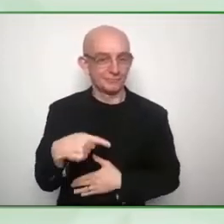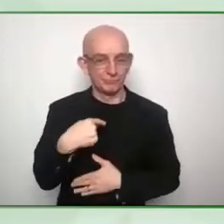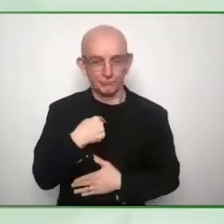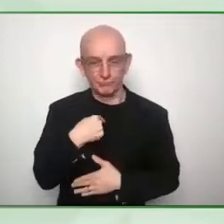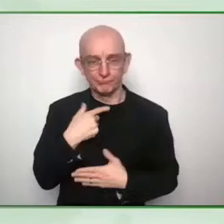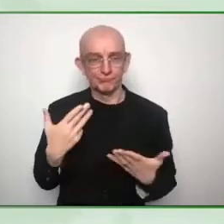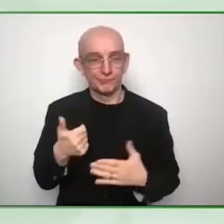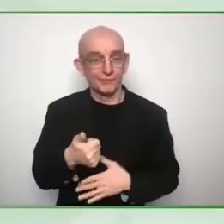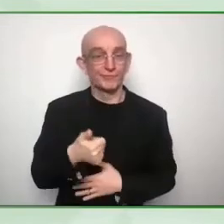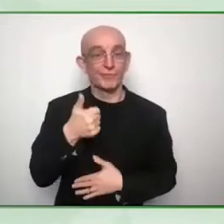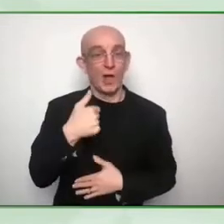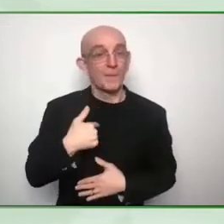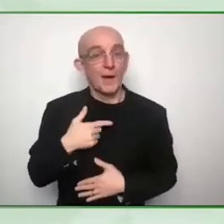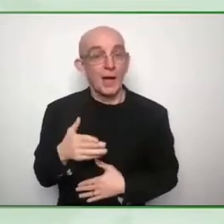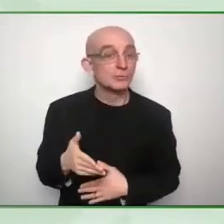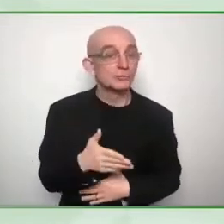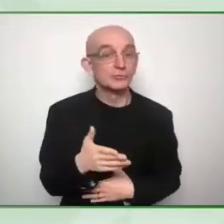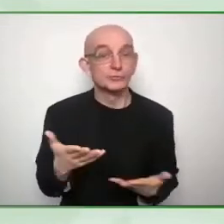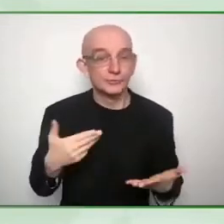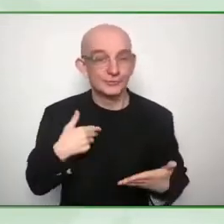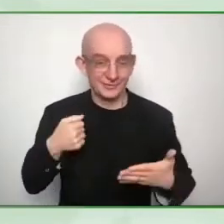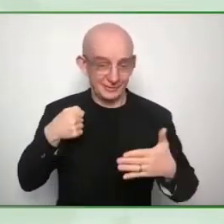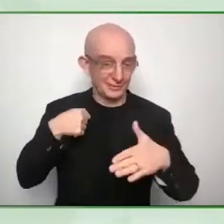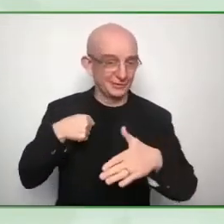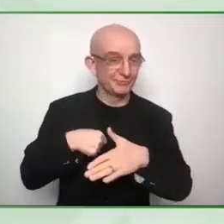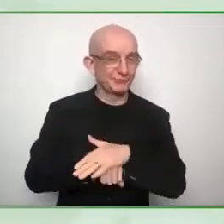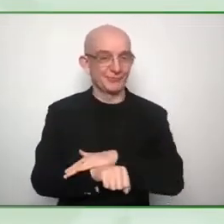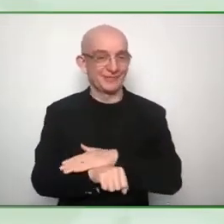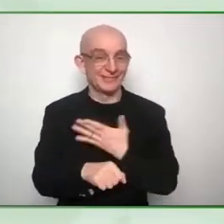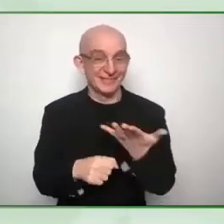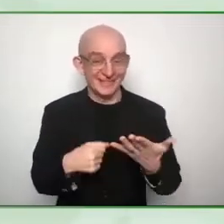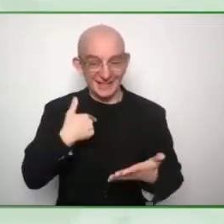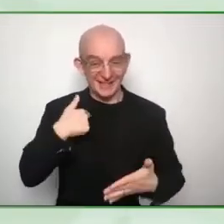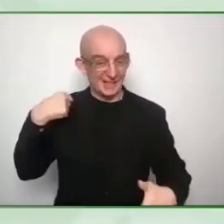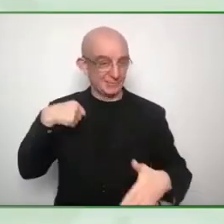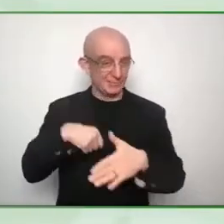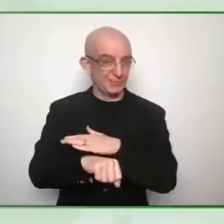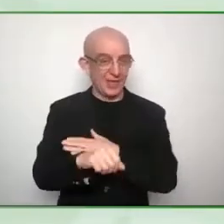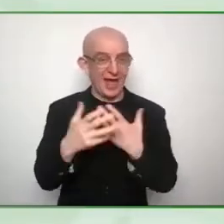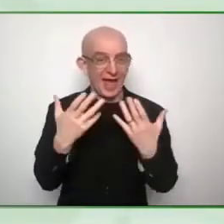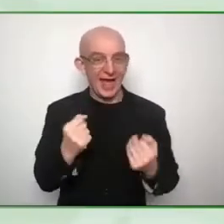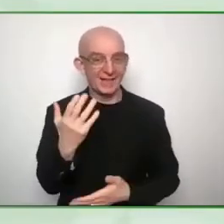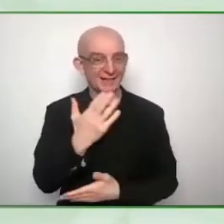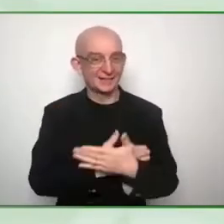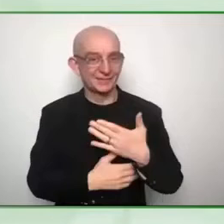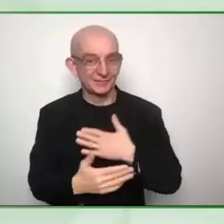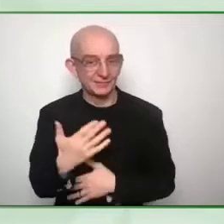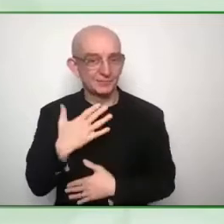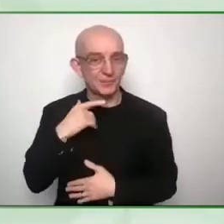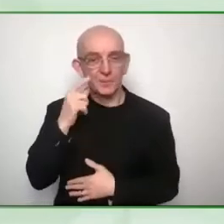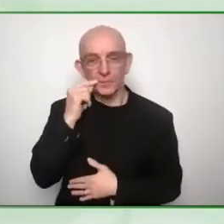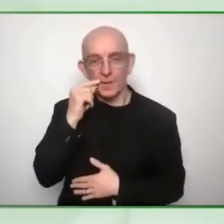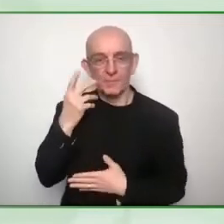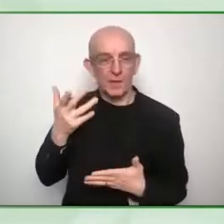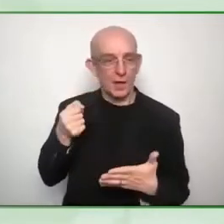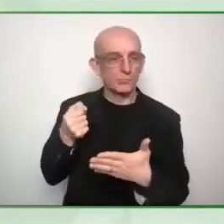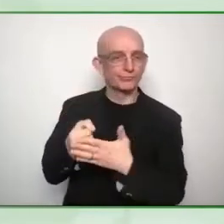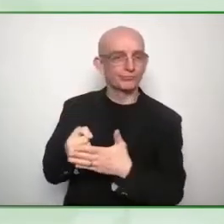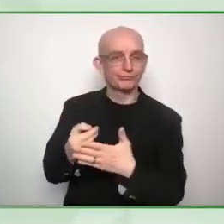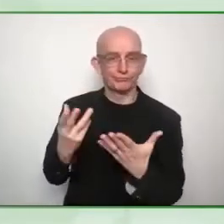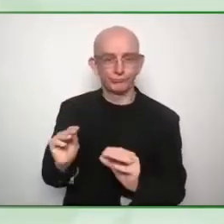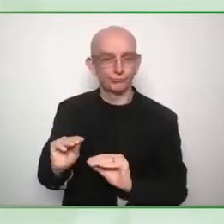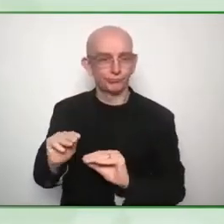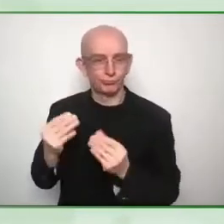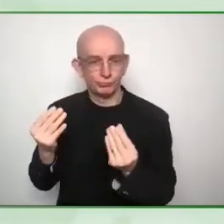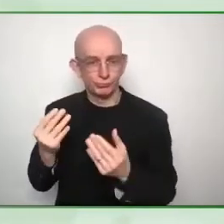grown up being an advocate. I've worked in the area of working with deaf and hard of hearing. And I worked